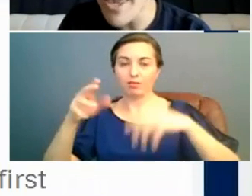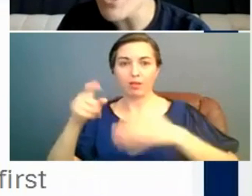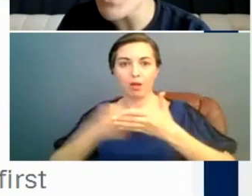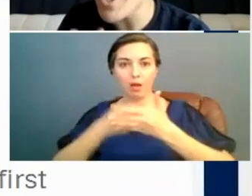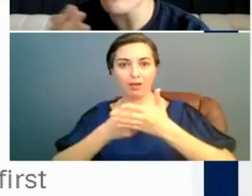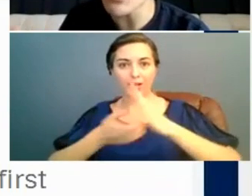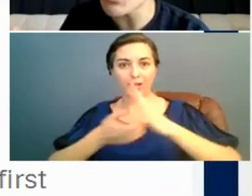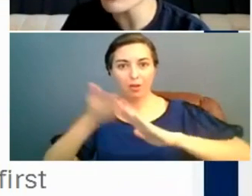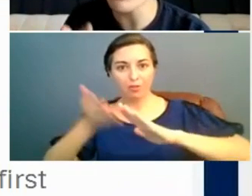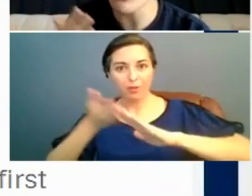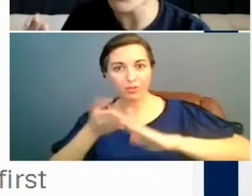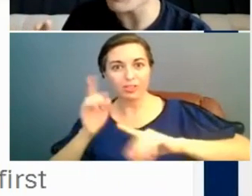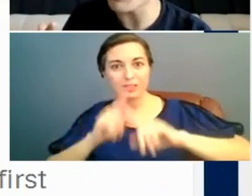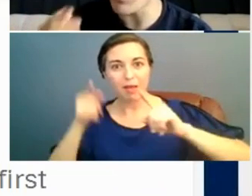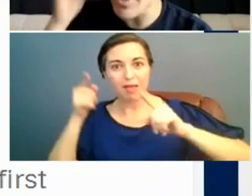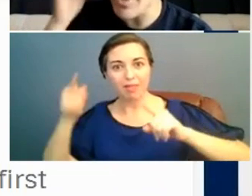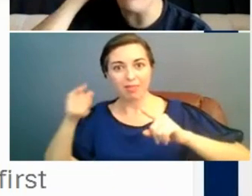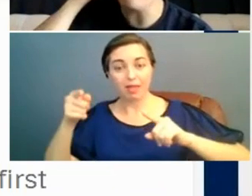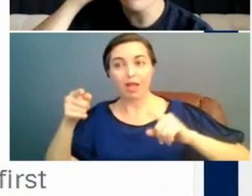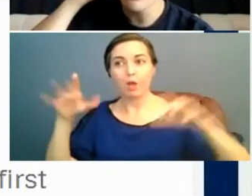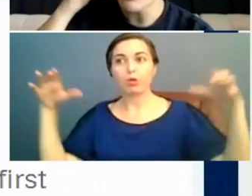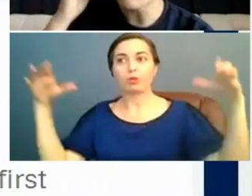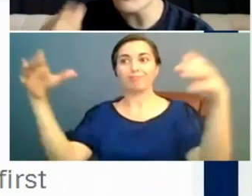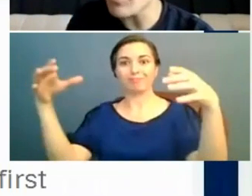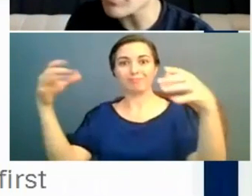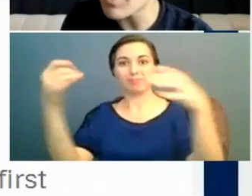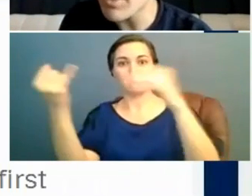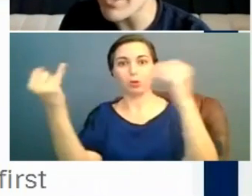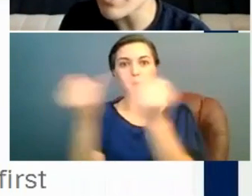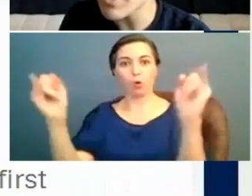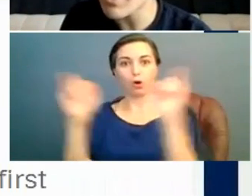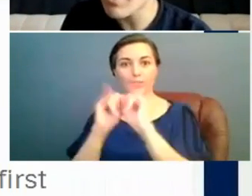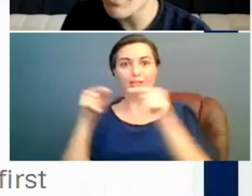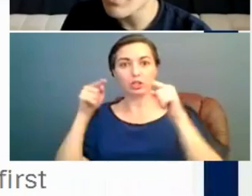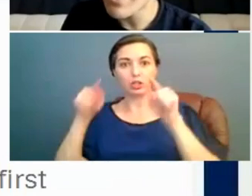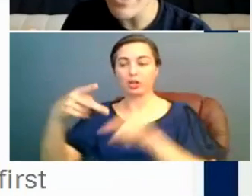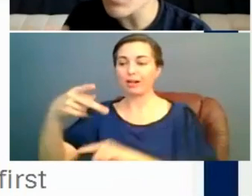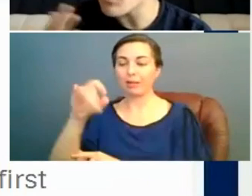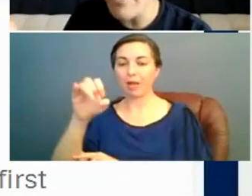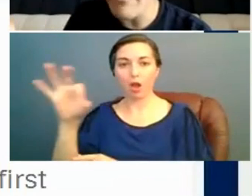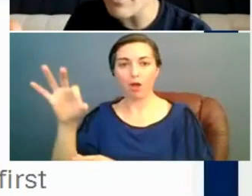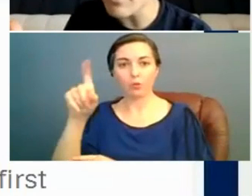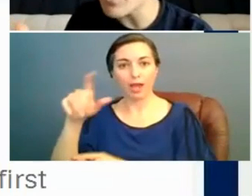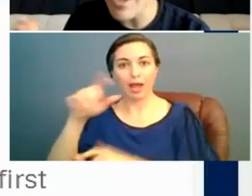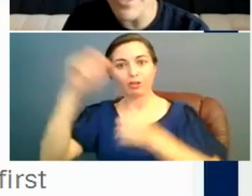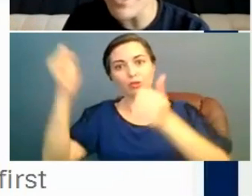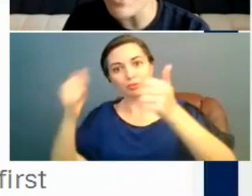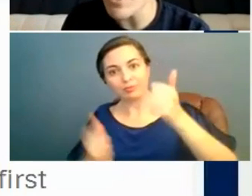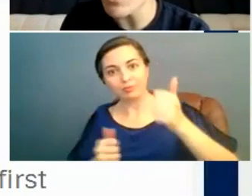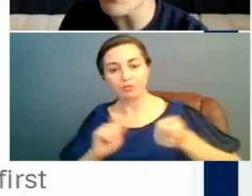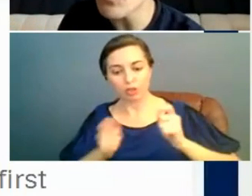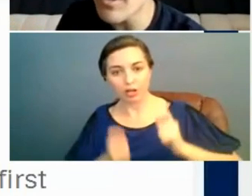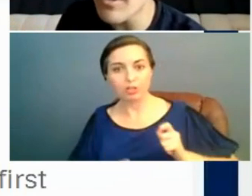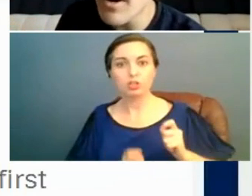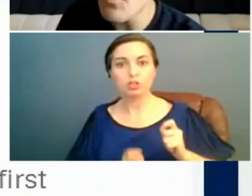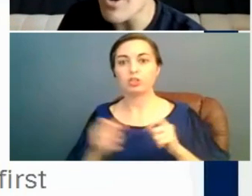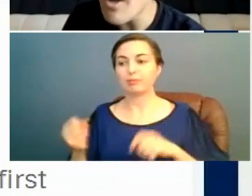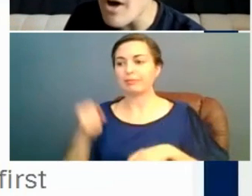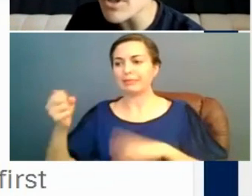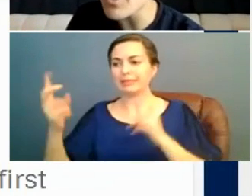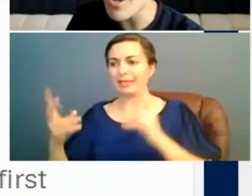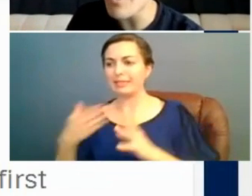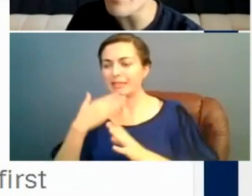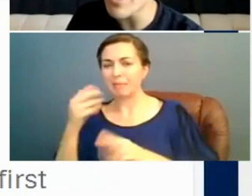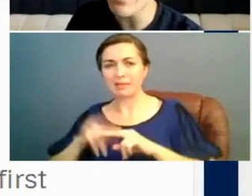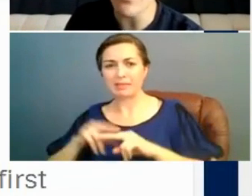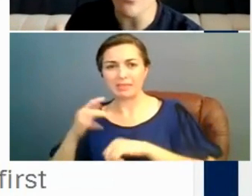So again, you have to adjust and just work with what you have. And we worked on placing guests wherever the best seats available were, while